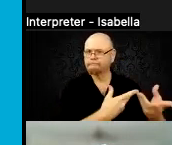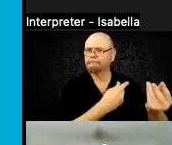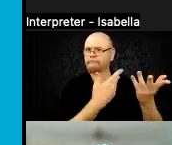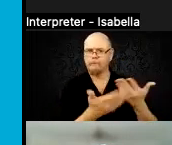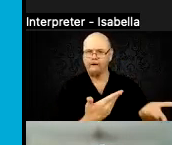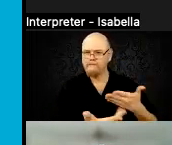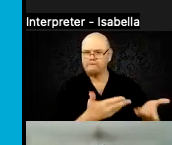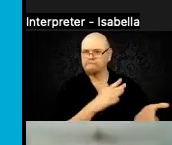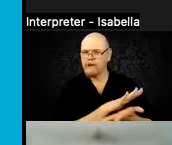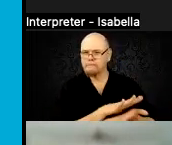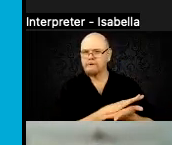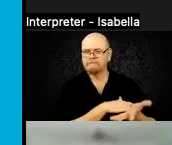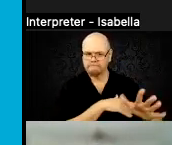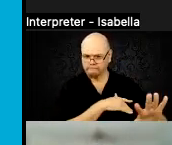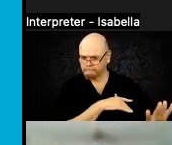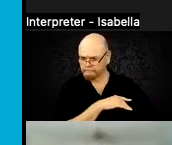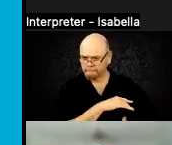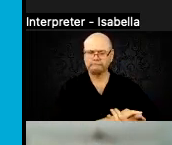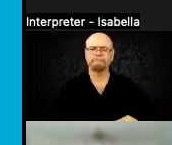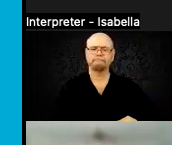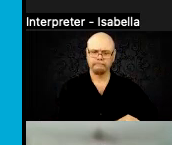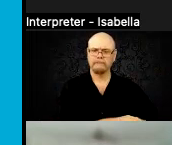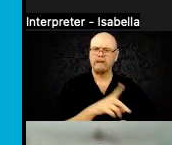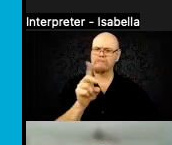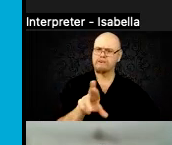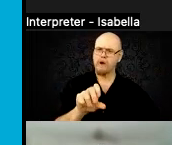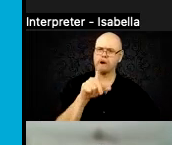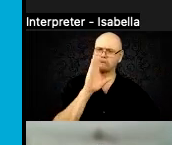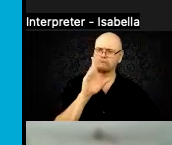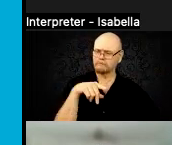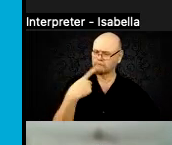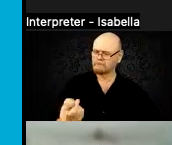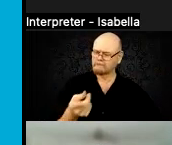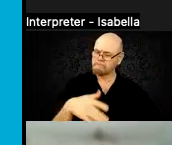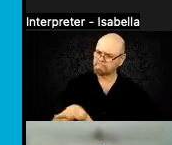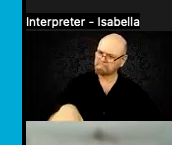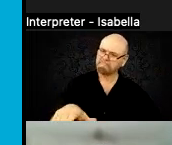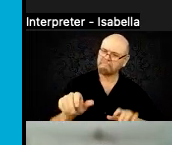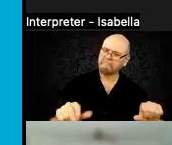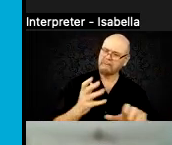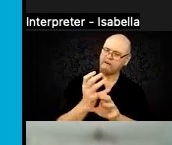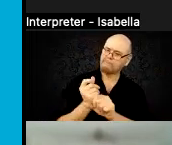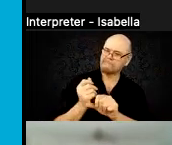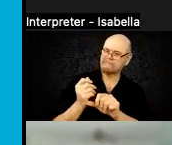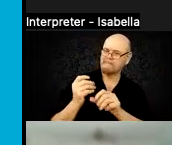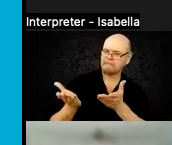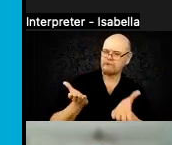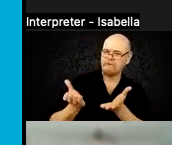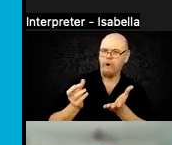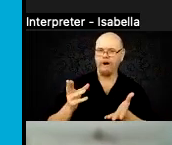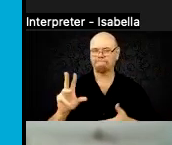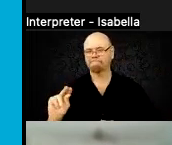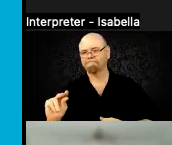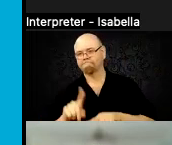for, DRS will notify you of whether you are eligible to receive services. And unless there are